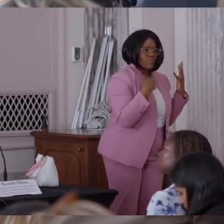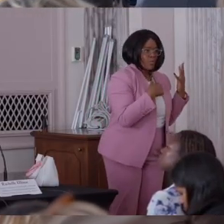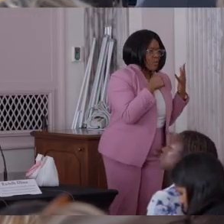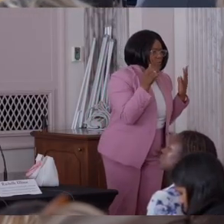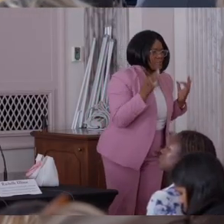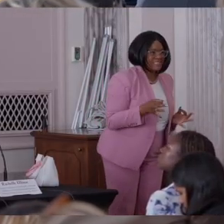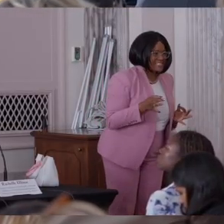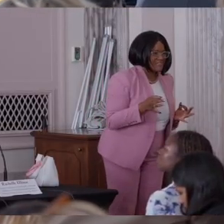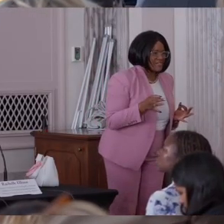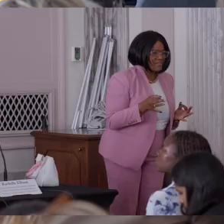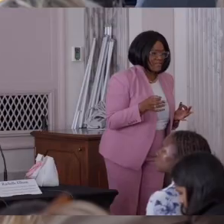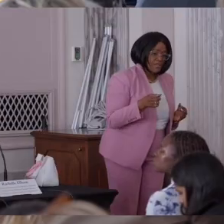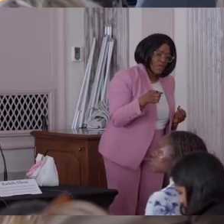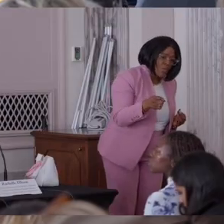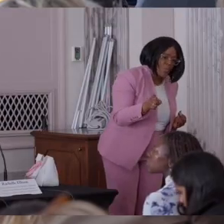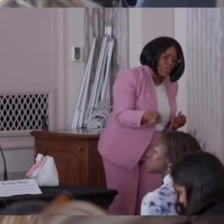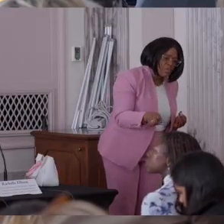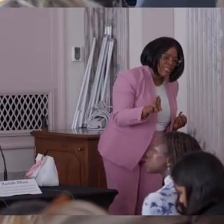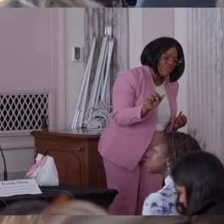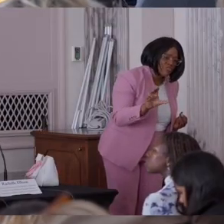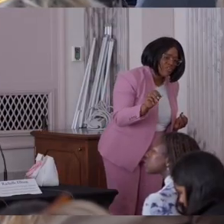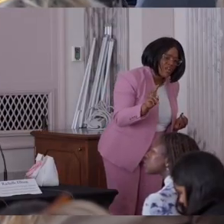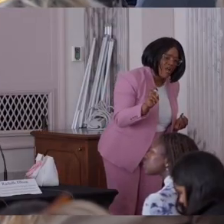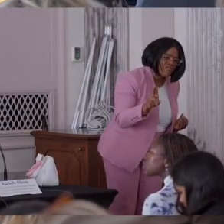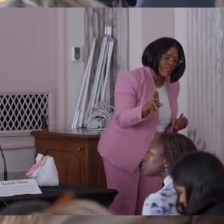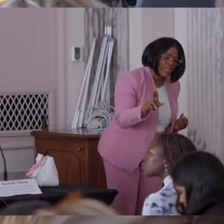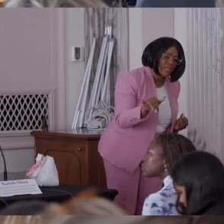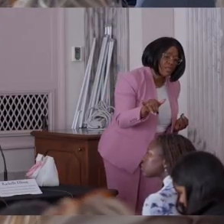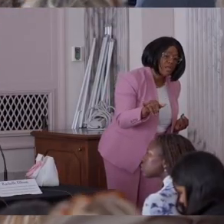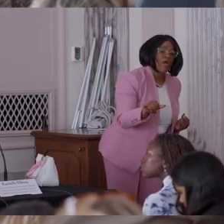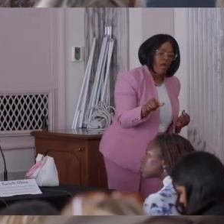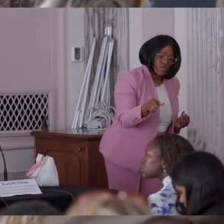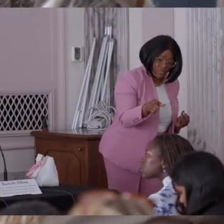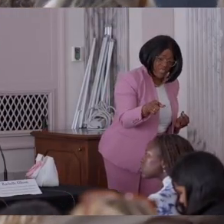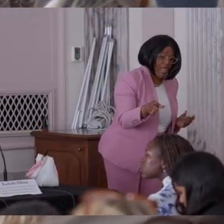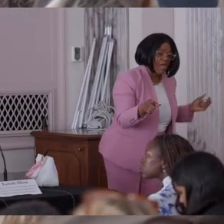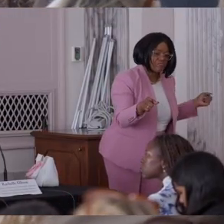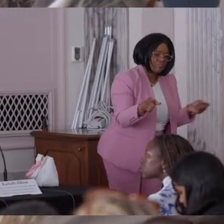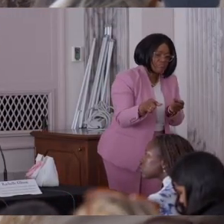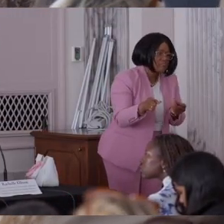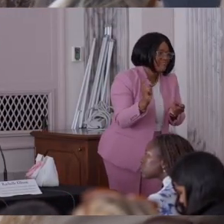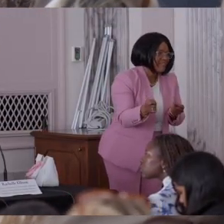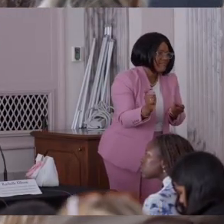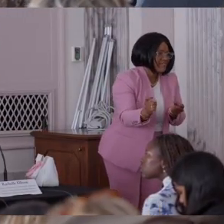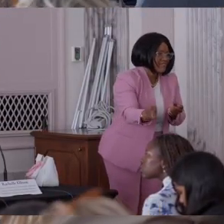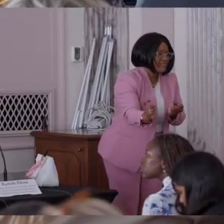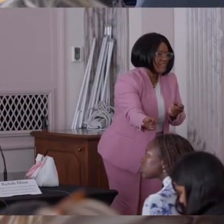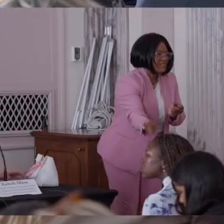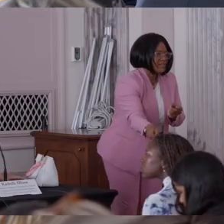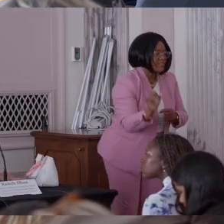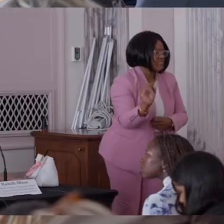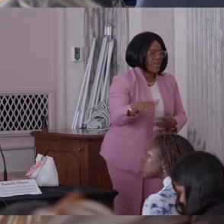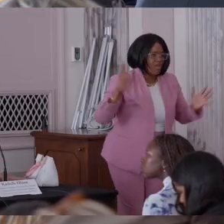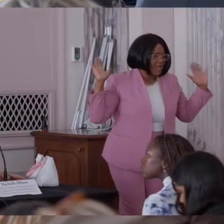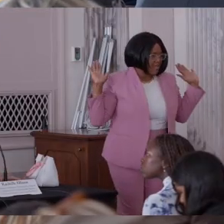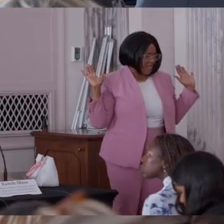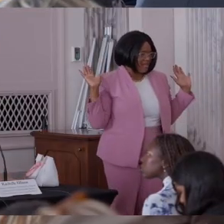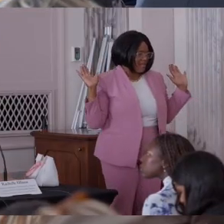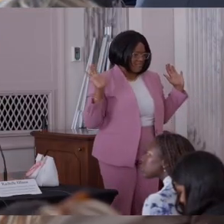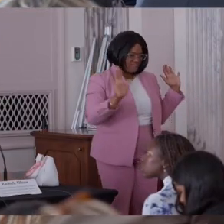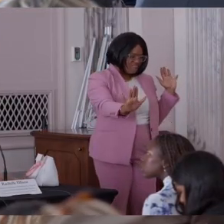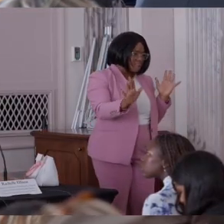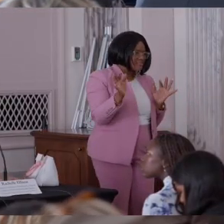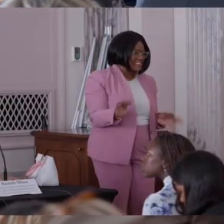happen. Last but not least, the Federal Register calls for self-sufficiency, and I think it's relevant. I mean, I think